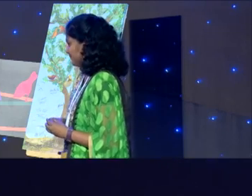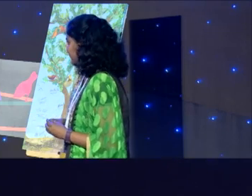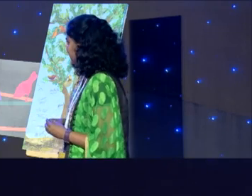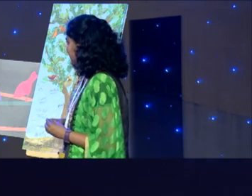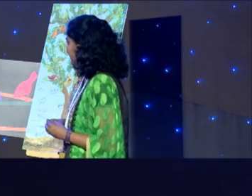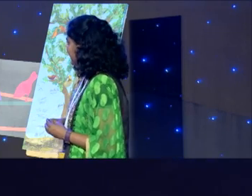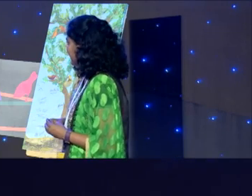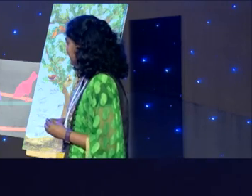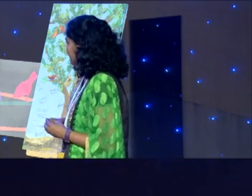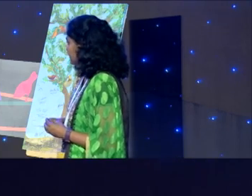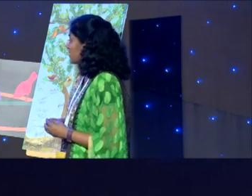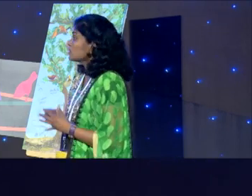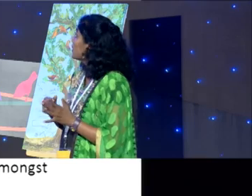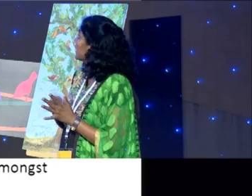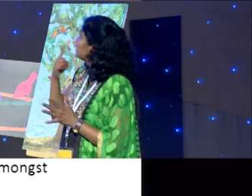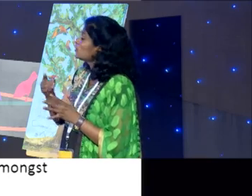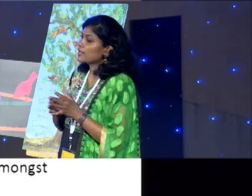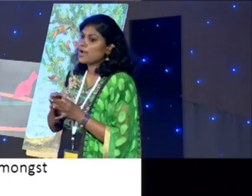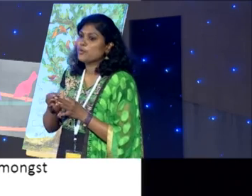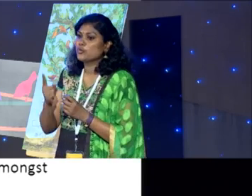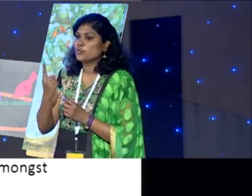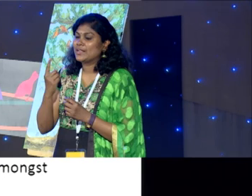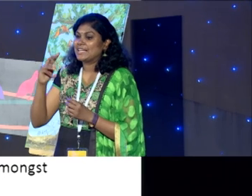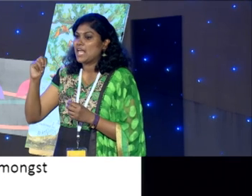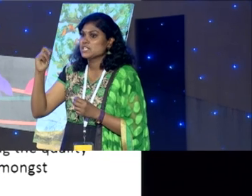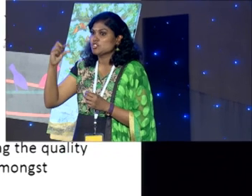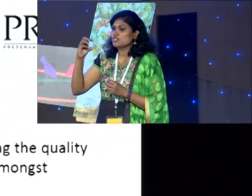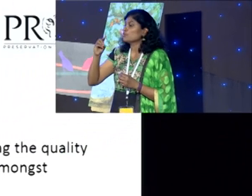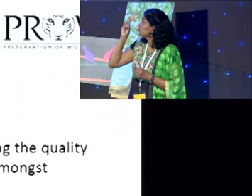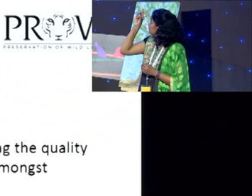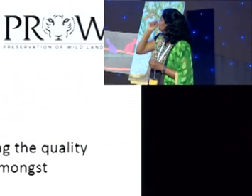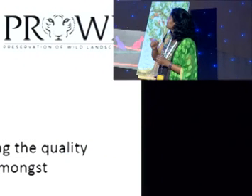we are a non-profit organization. We believe in...